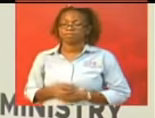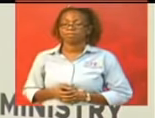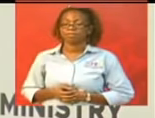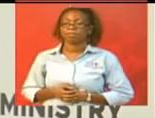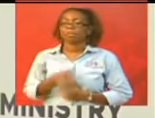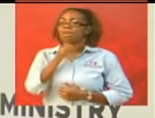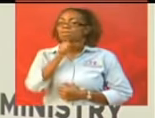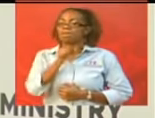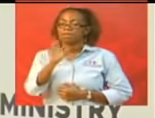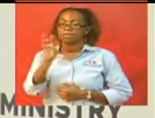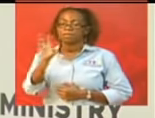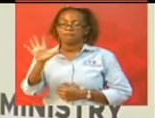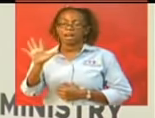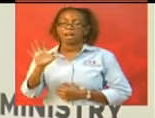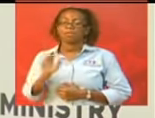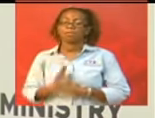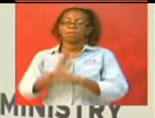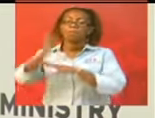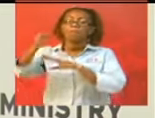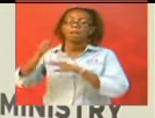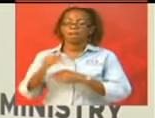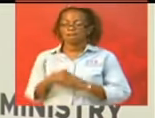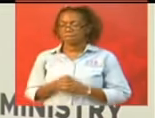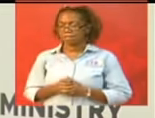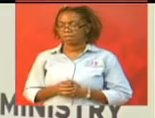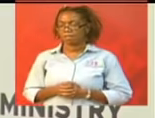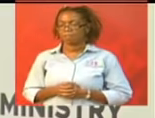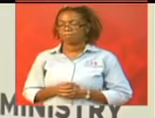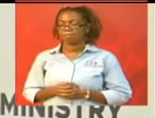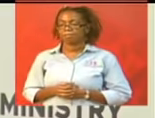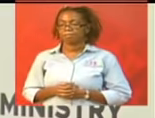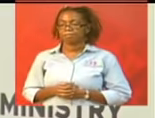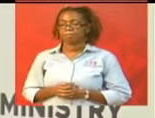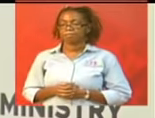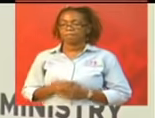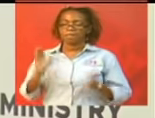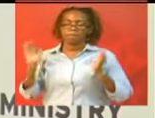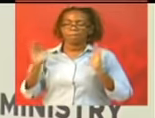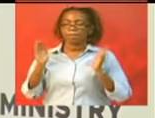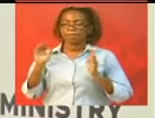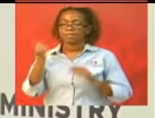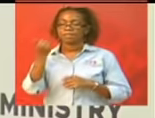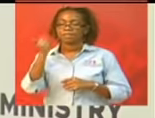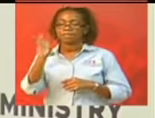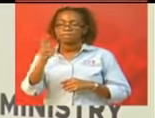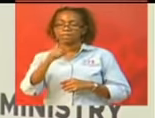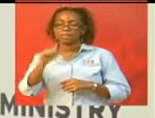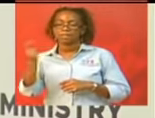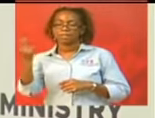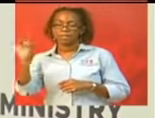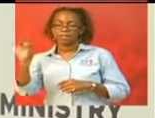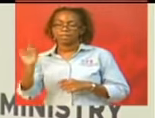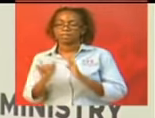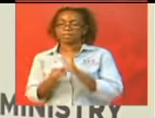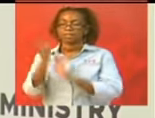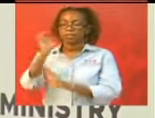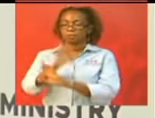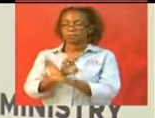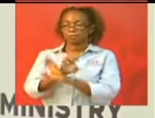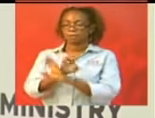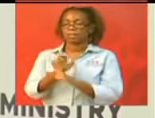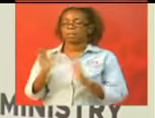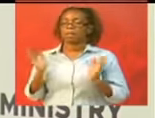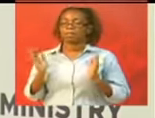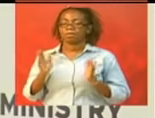over between the 16th and the 18th of June would have been